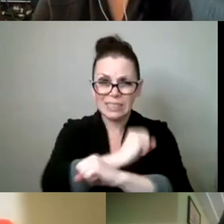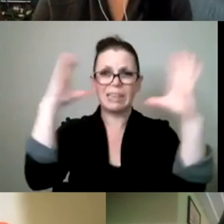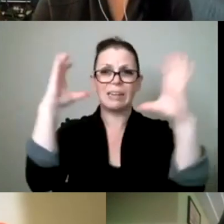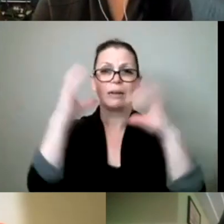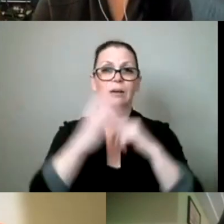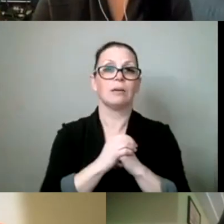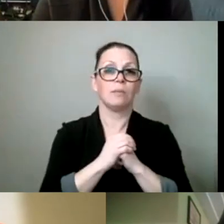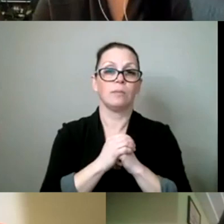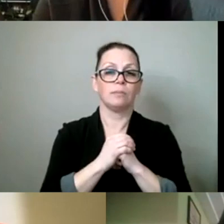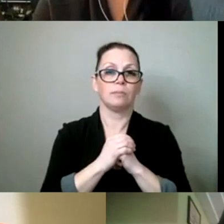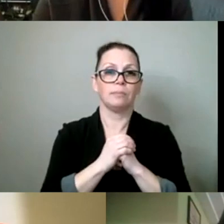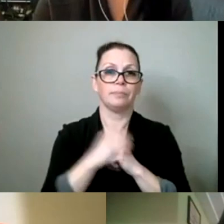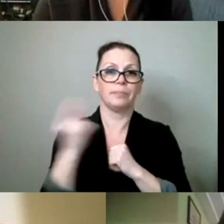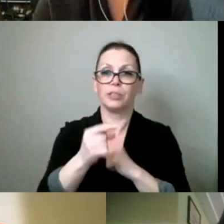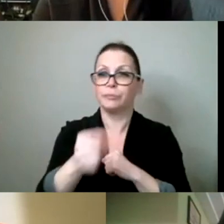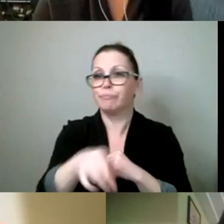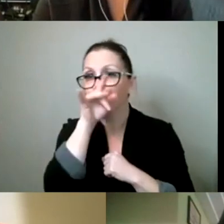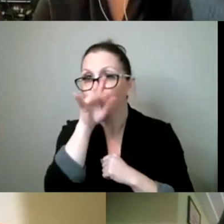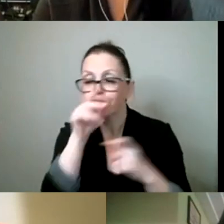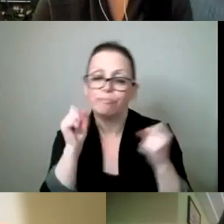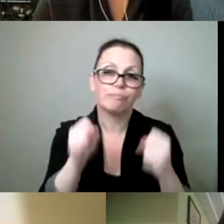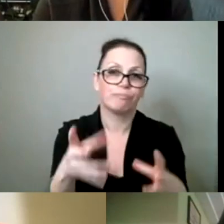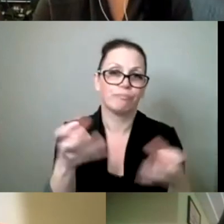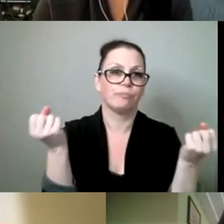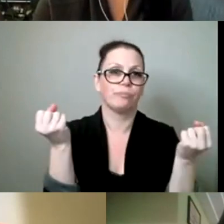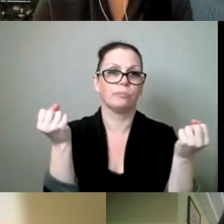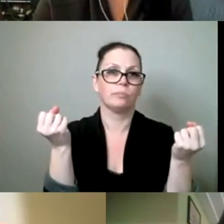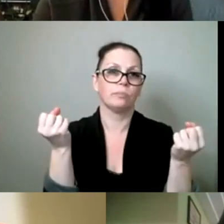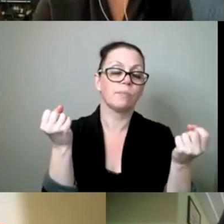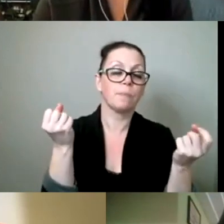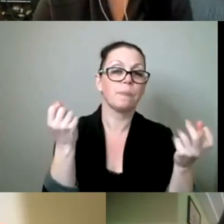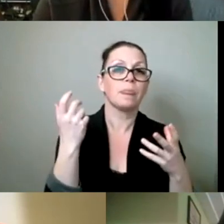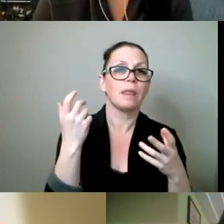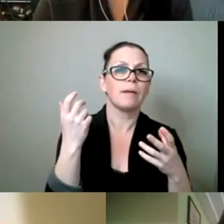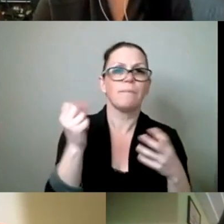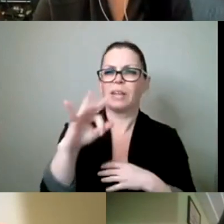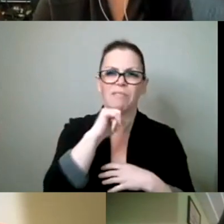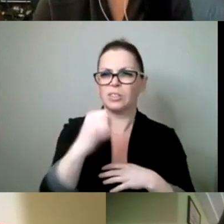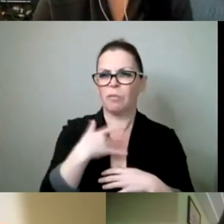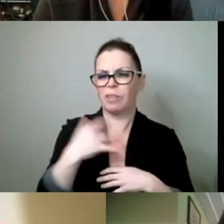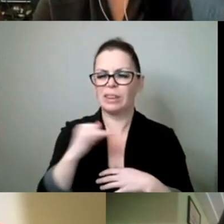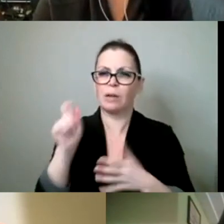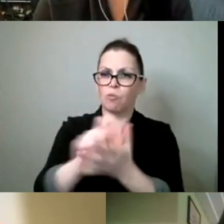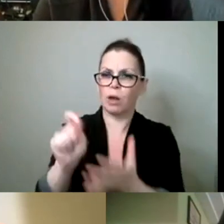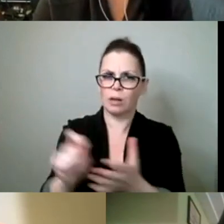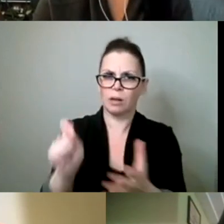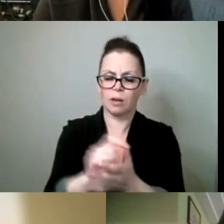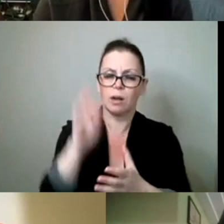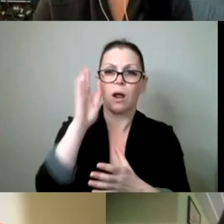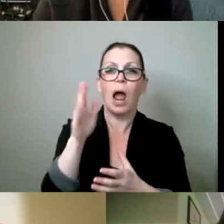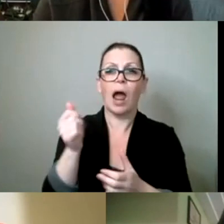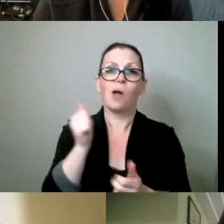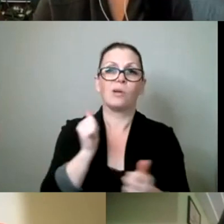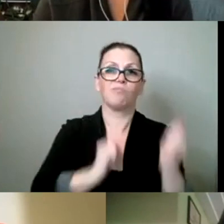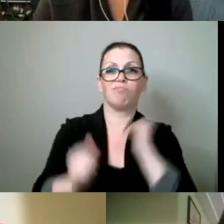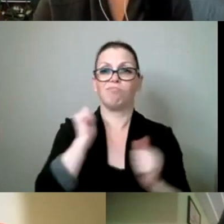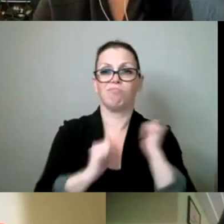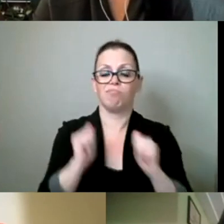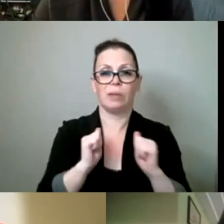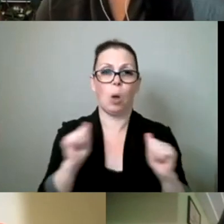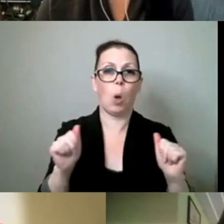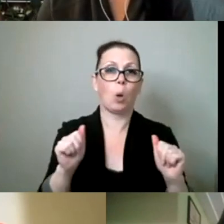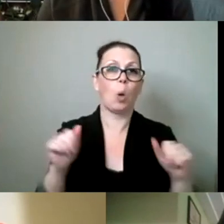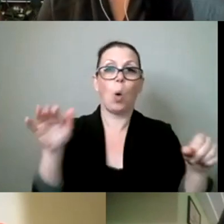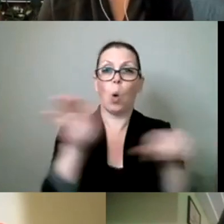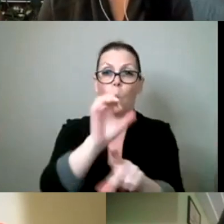just burp it out, just perfect. Like burn it out. You know, just, yeah. You know, if I don't feel like writing it down, I'll do a whole scene and record it and come back